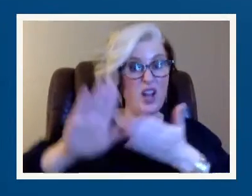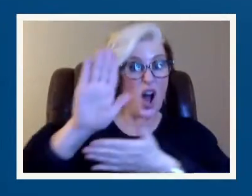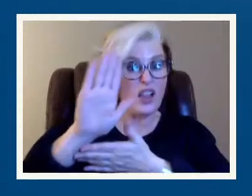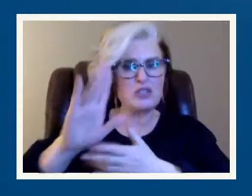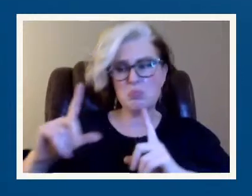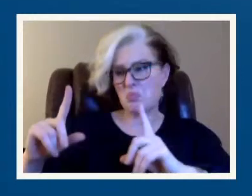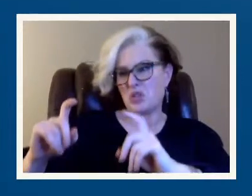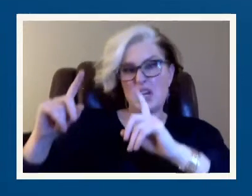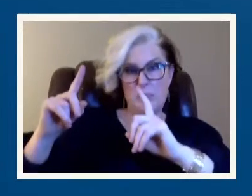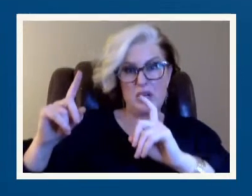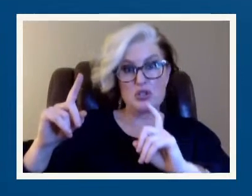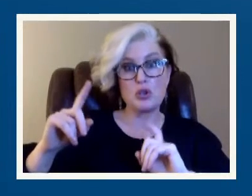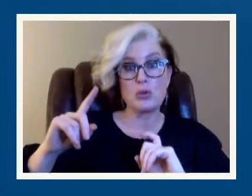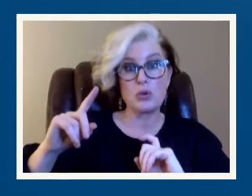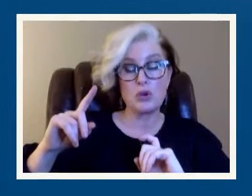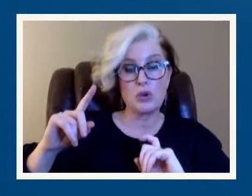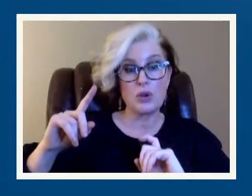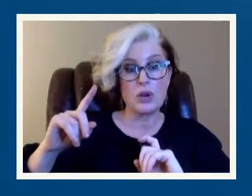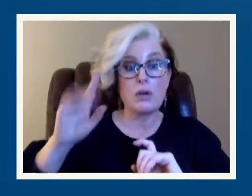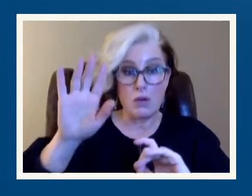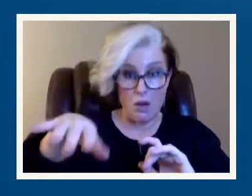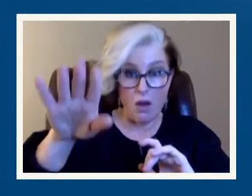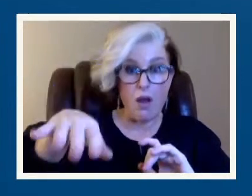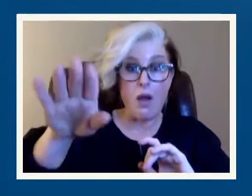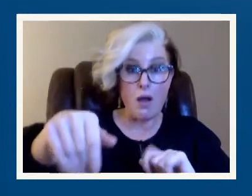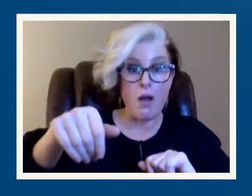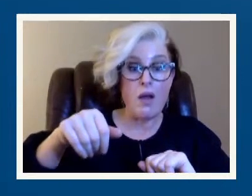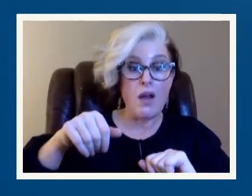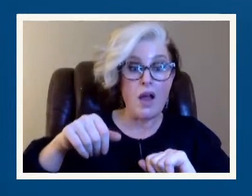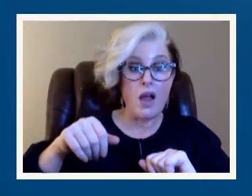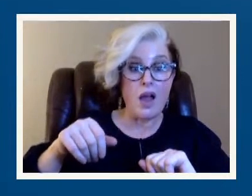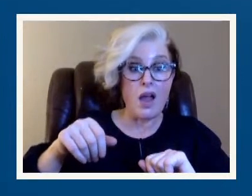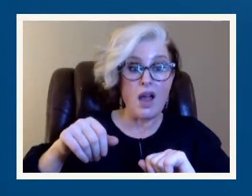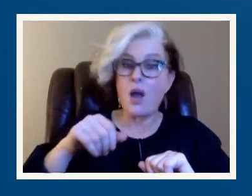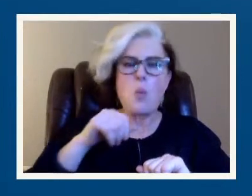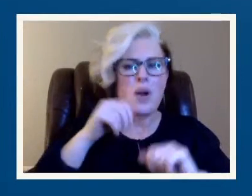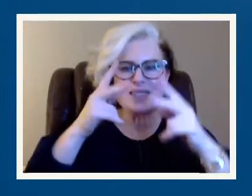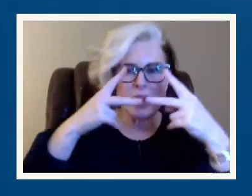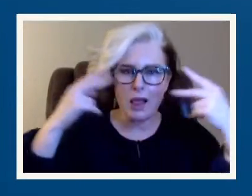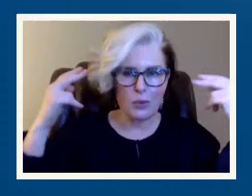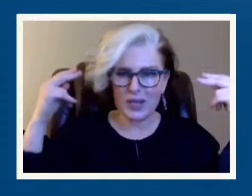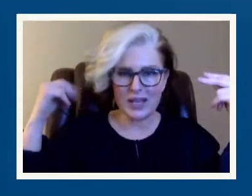teach. And, hey, it wasn't even Halloween.